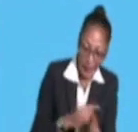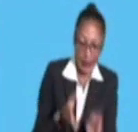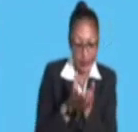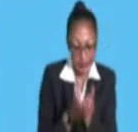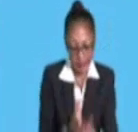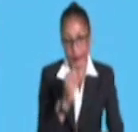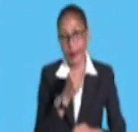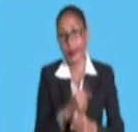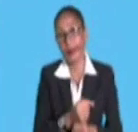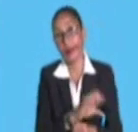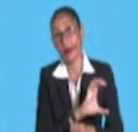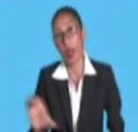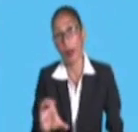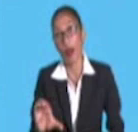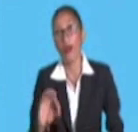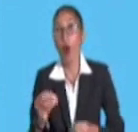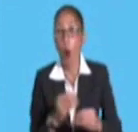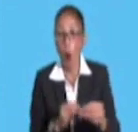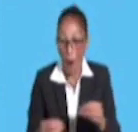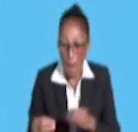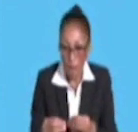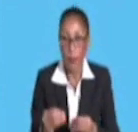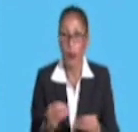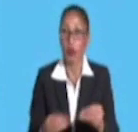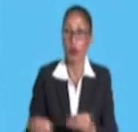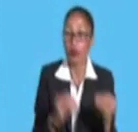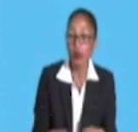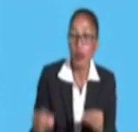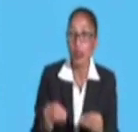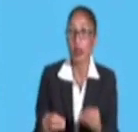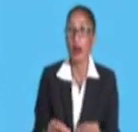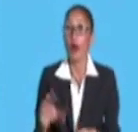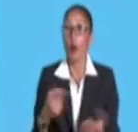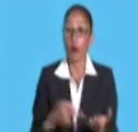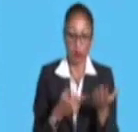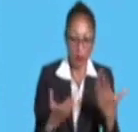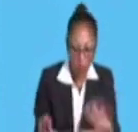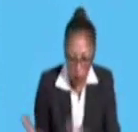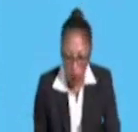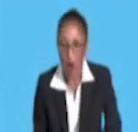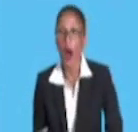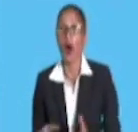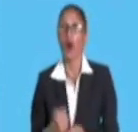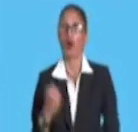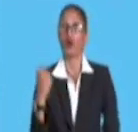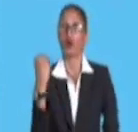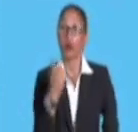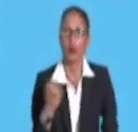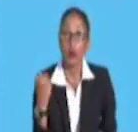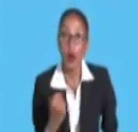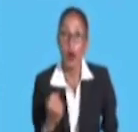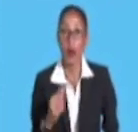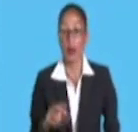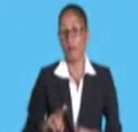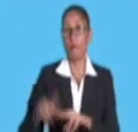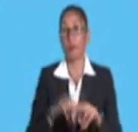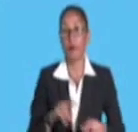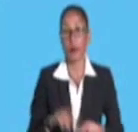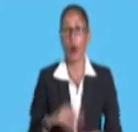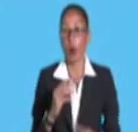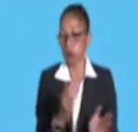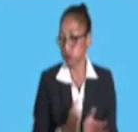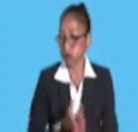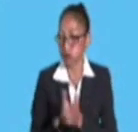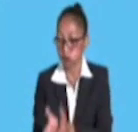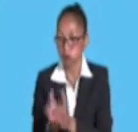as operations manager, a consortium of Samoa, Tonga, New Zealand, and Fiji business ventures. In February